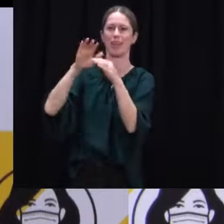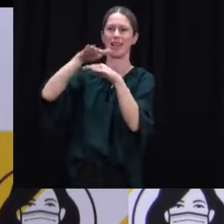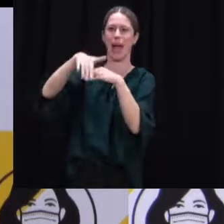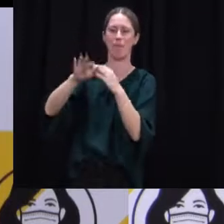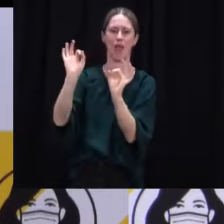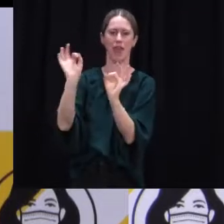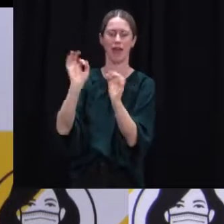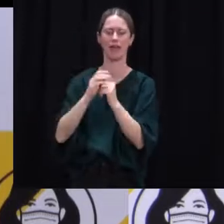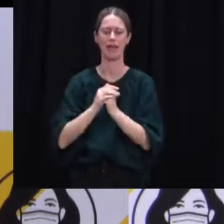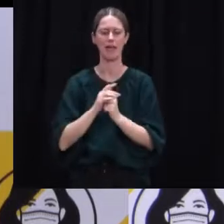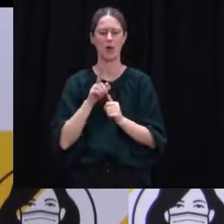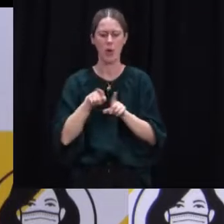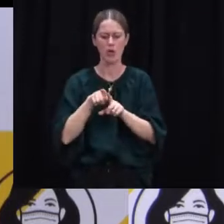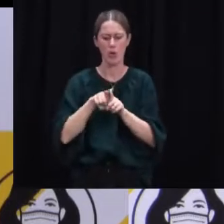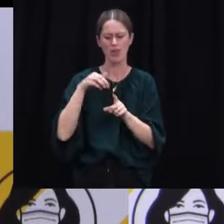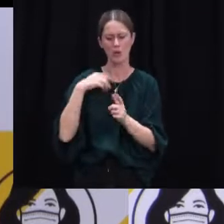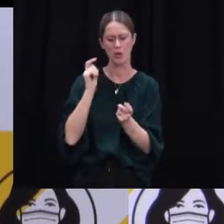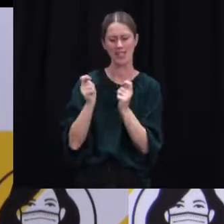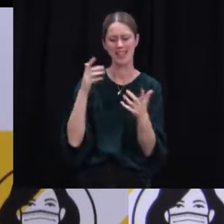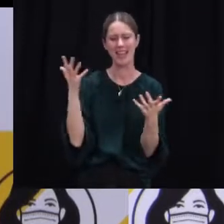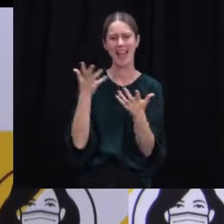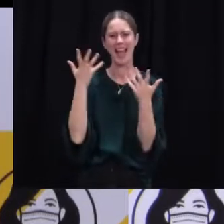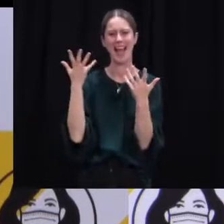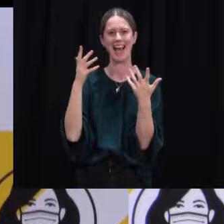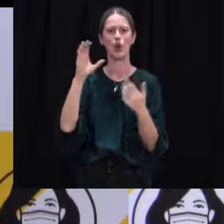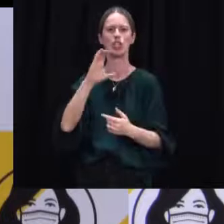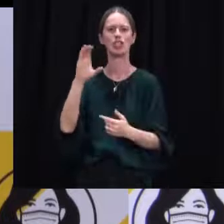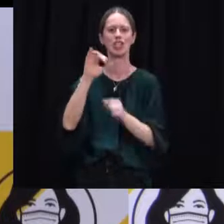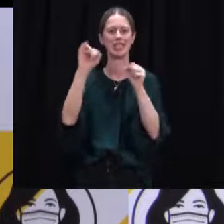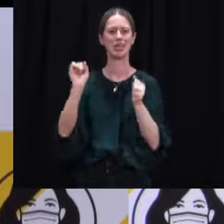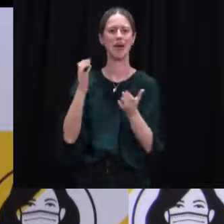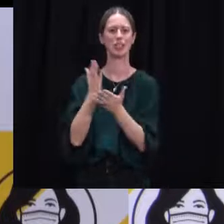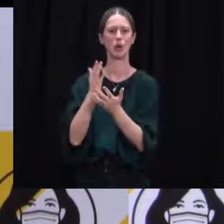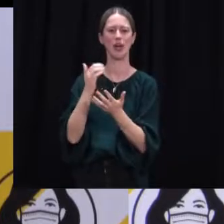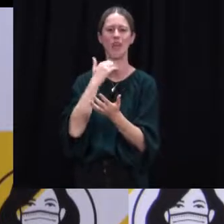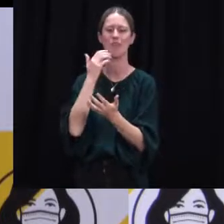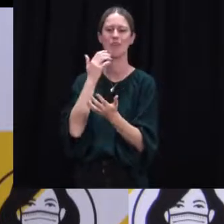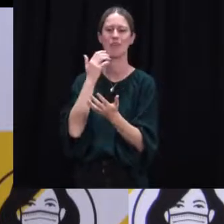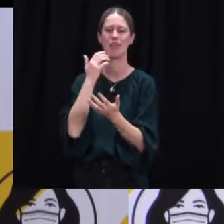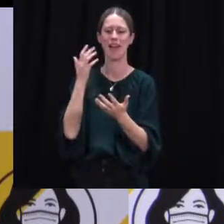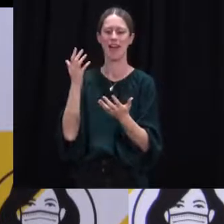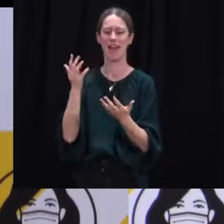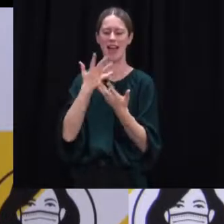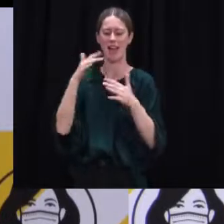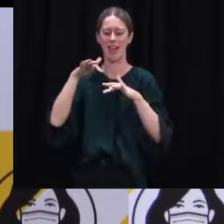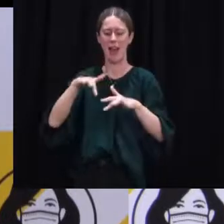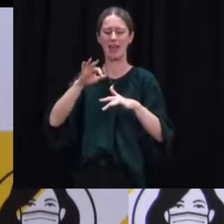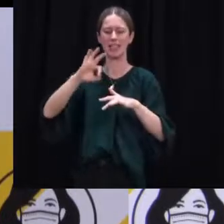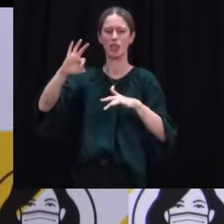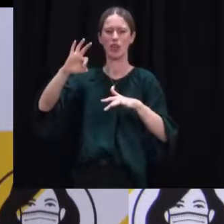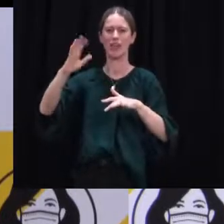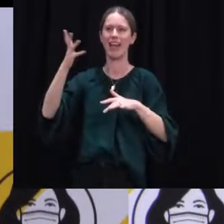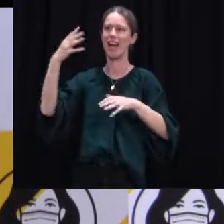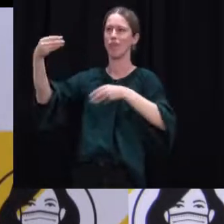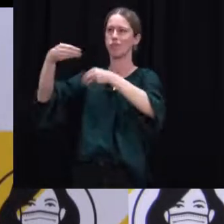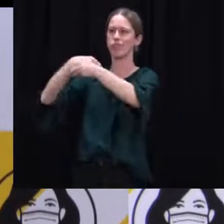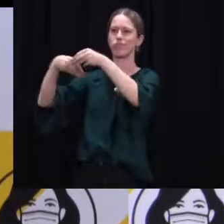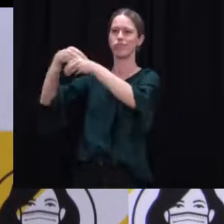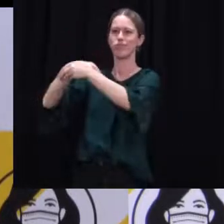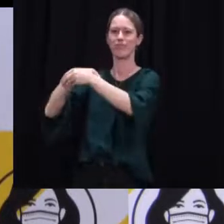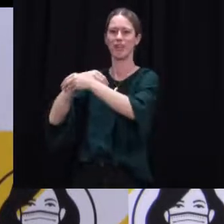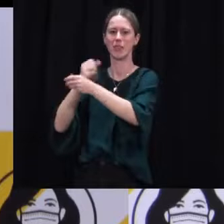completed tomorrow before anyone else goes into the Crowne Plaza to close that gap off. What part of that, though, is then testing the air conditioning